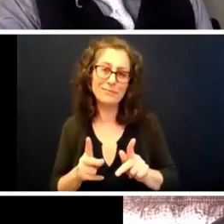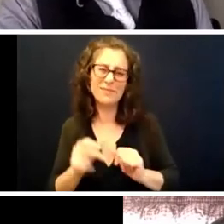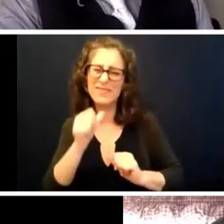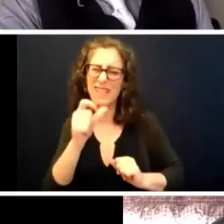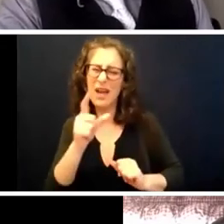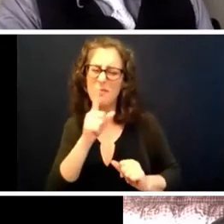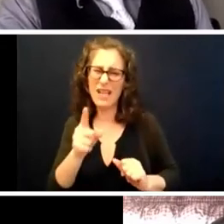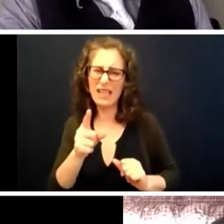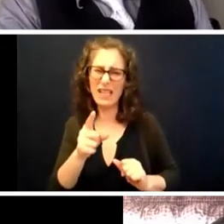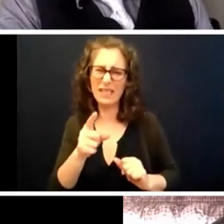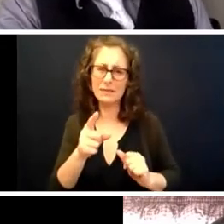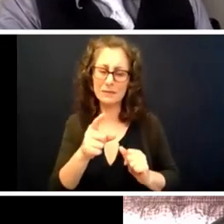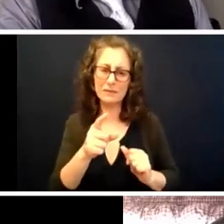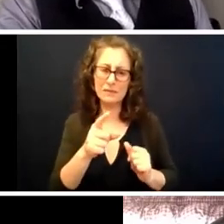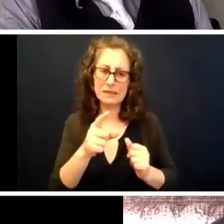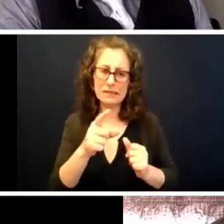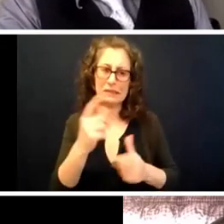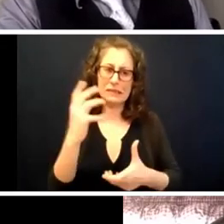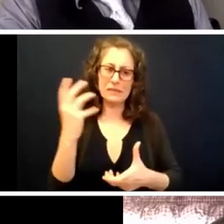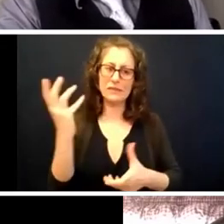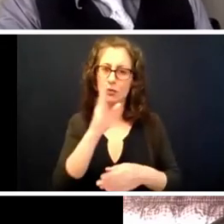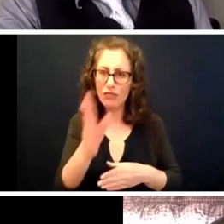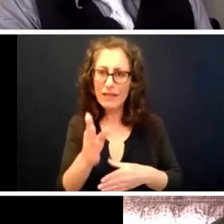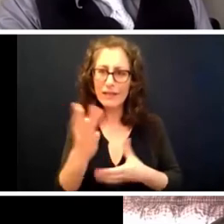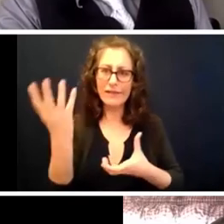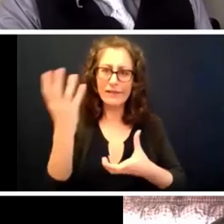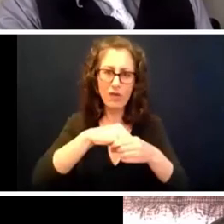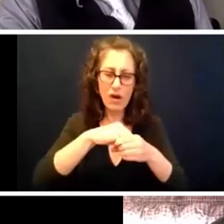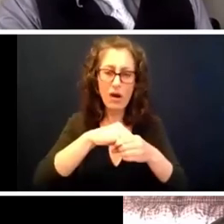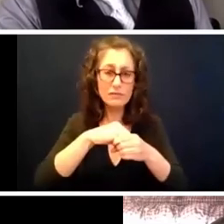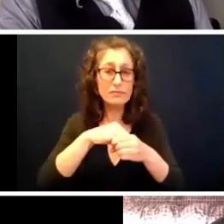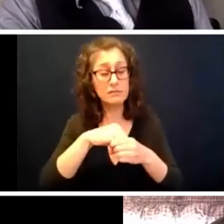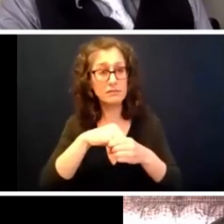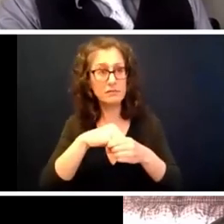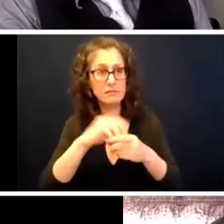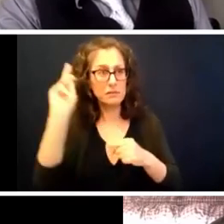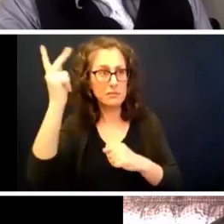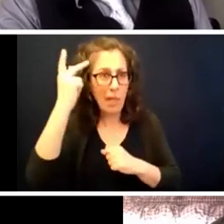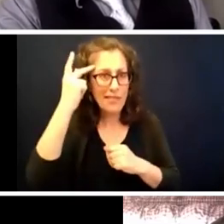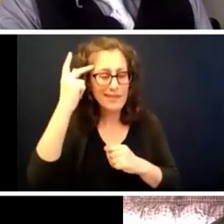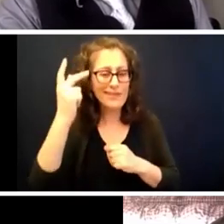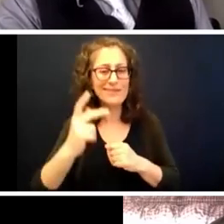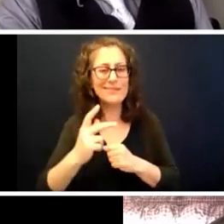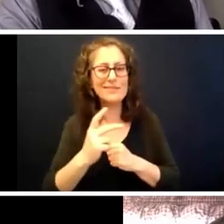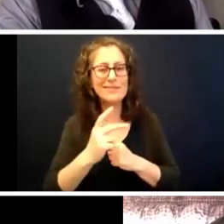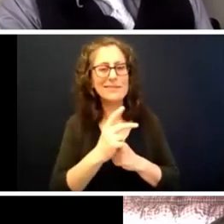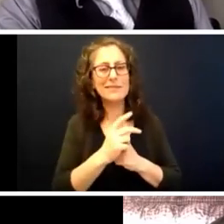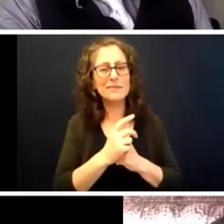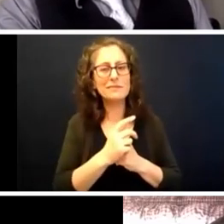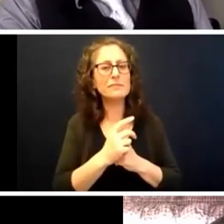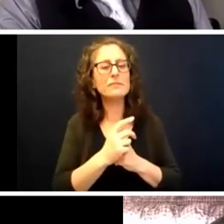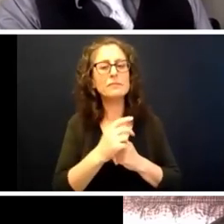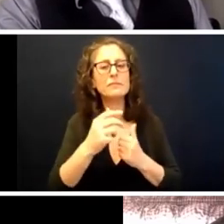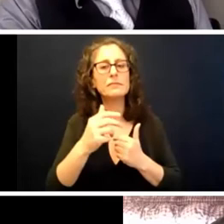less directly involved in, you know, politics and